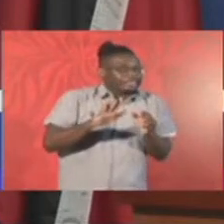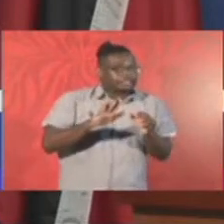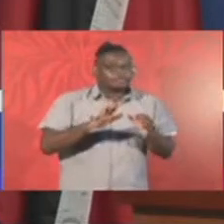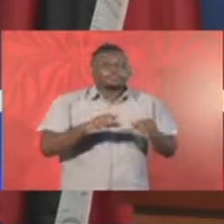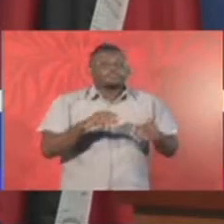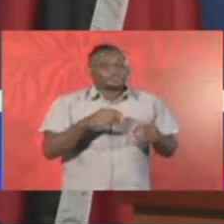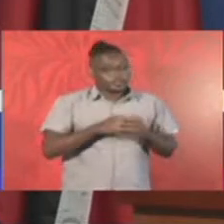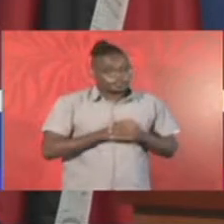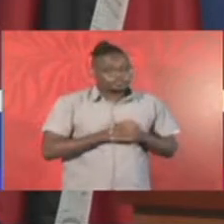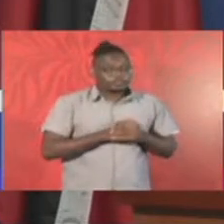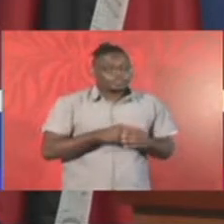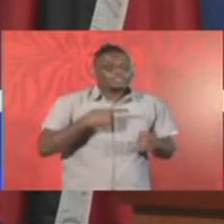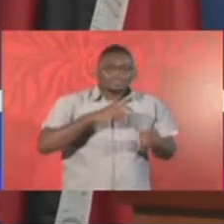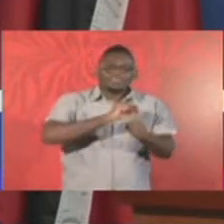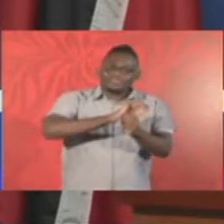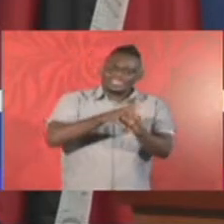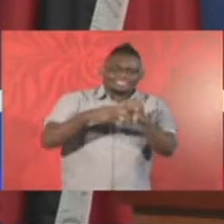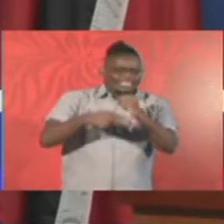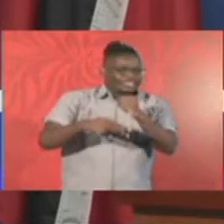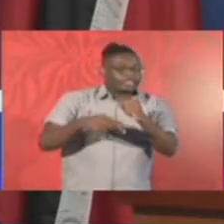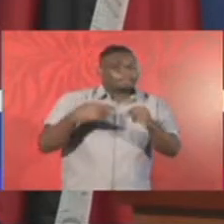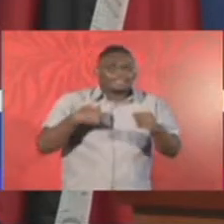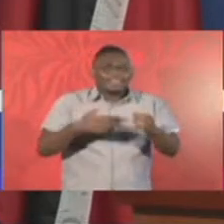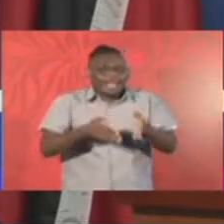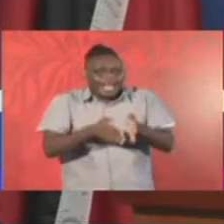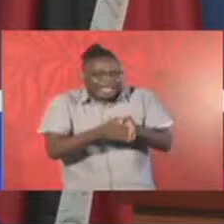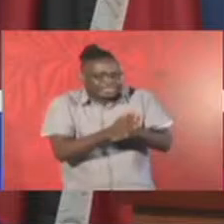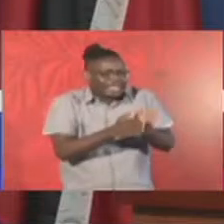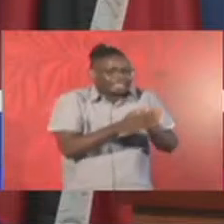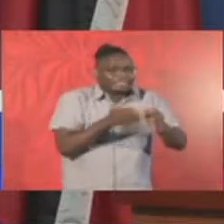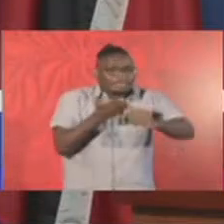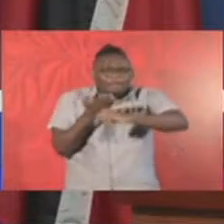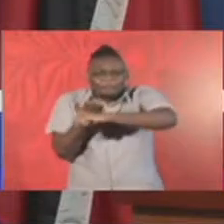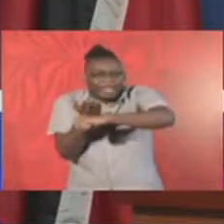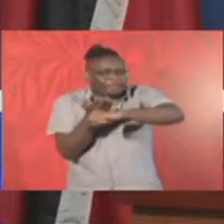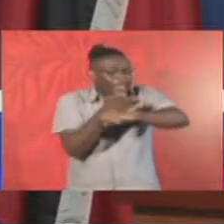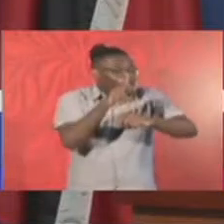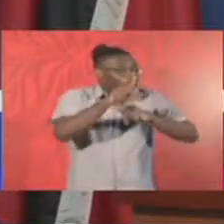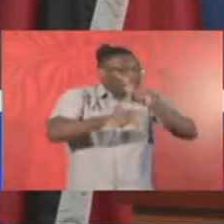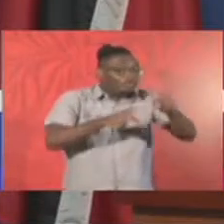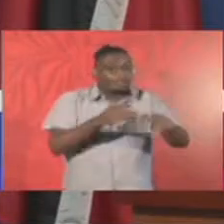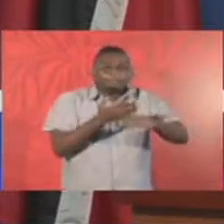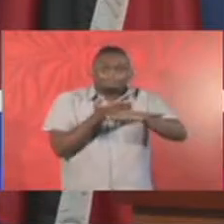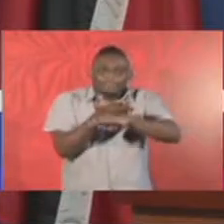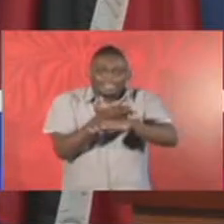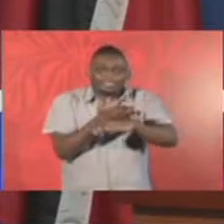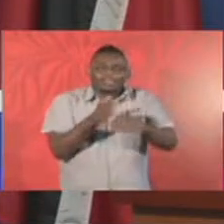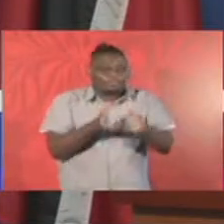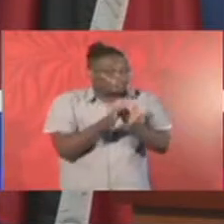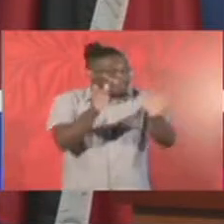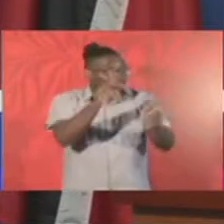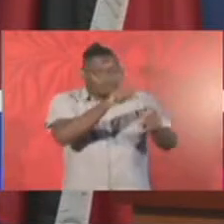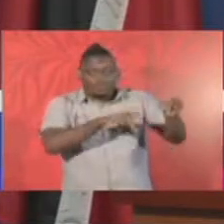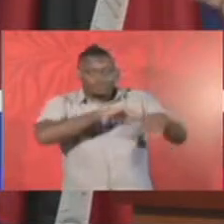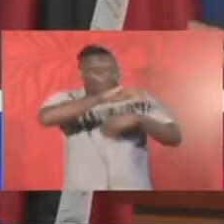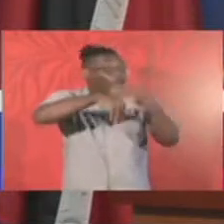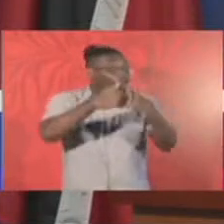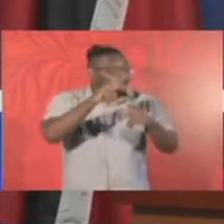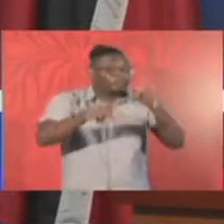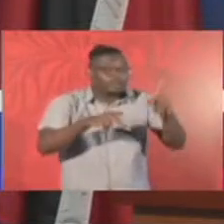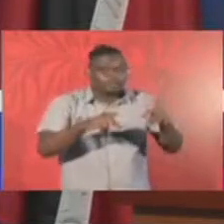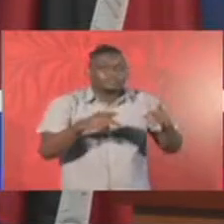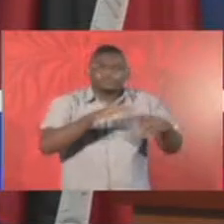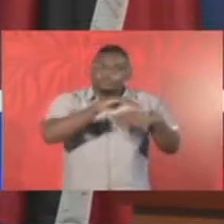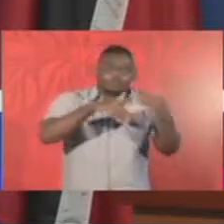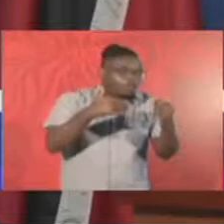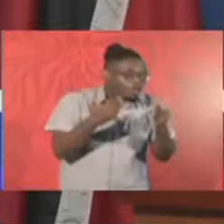we are pleading to the nation, all of the age groups having vaccines to be offered from